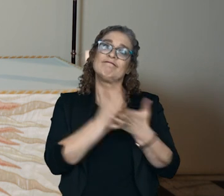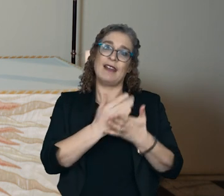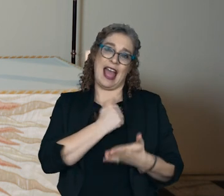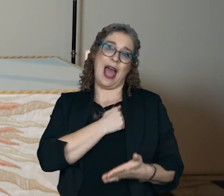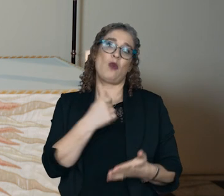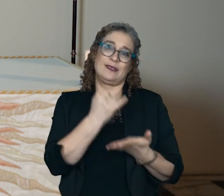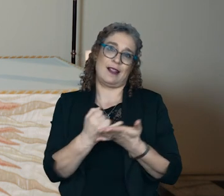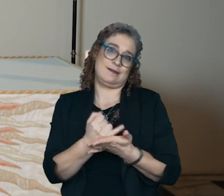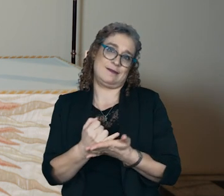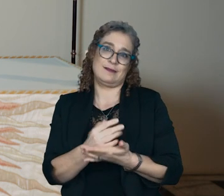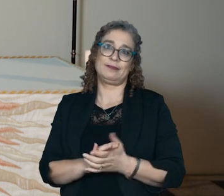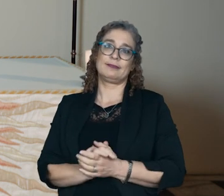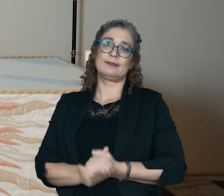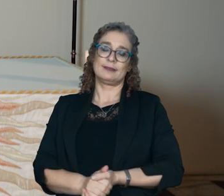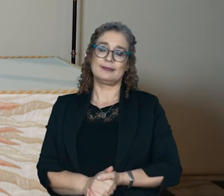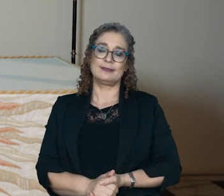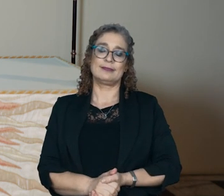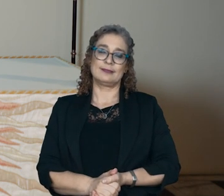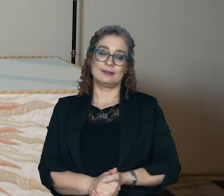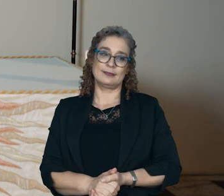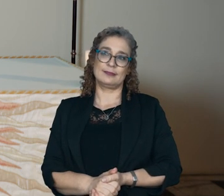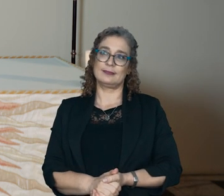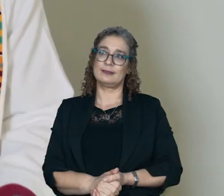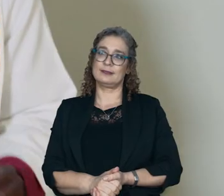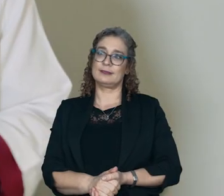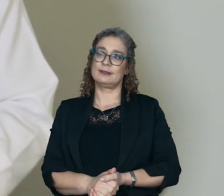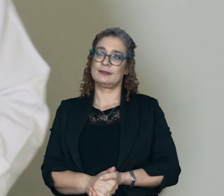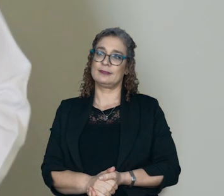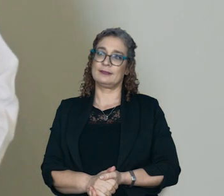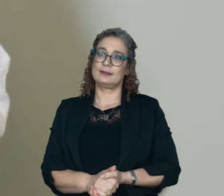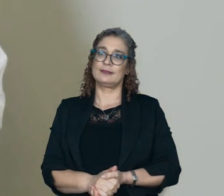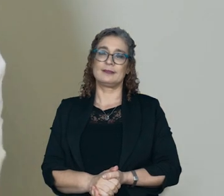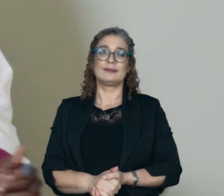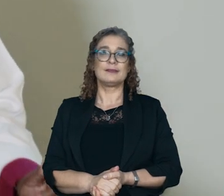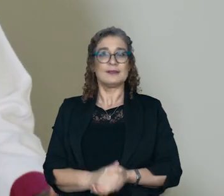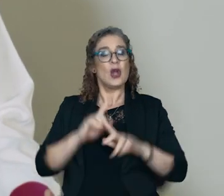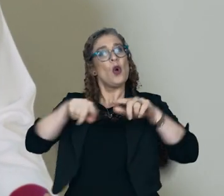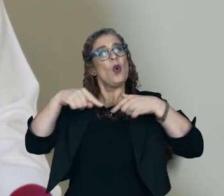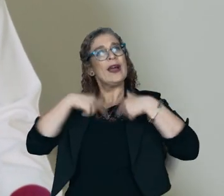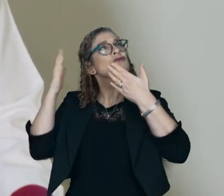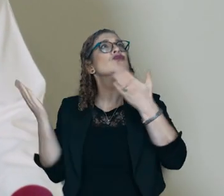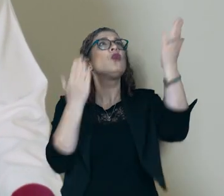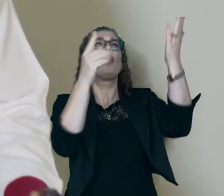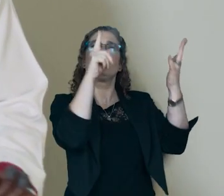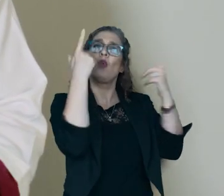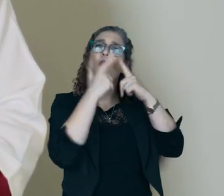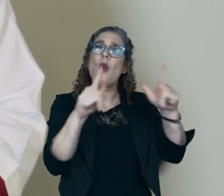sins. Let us return to the Lord and